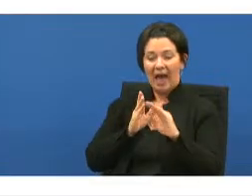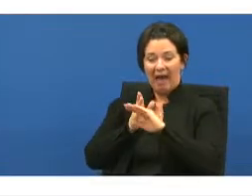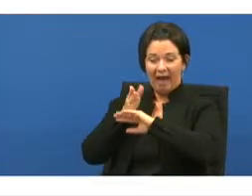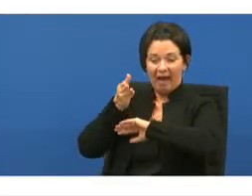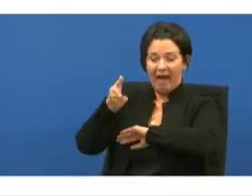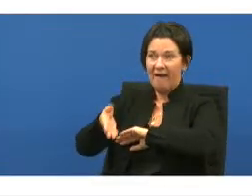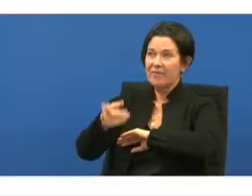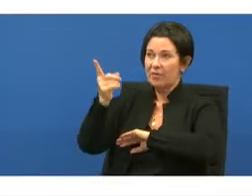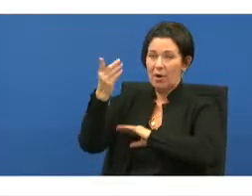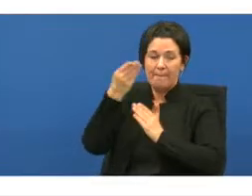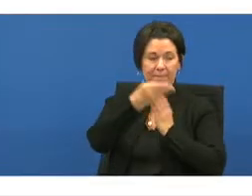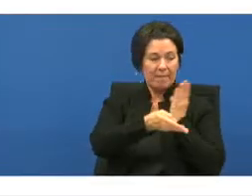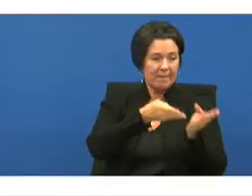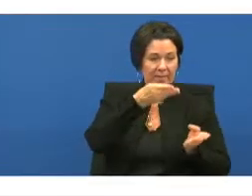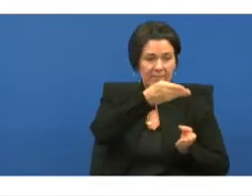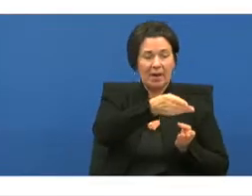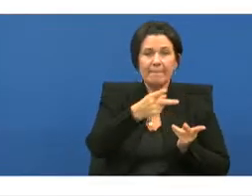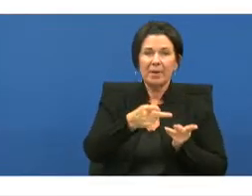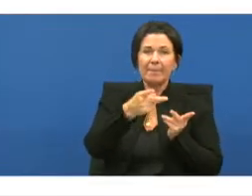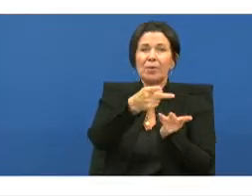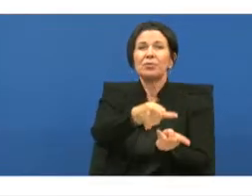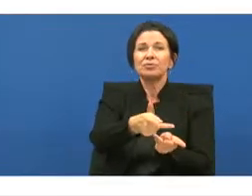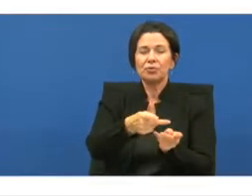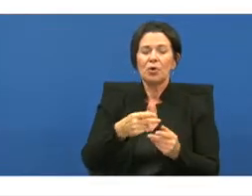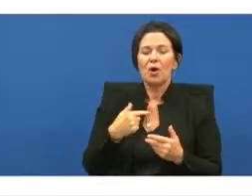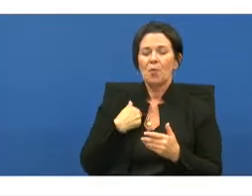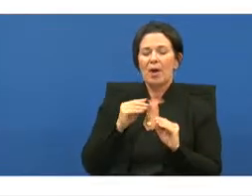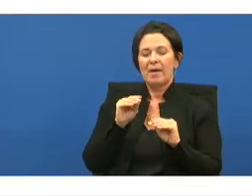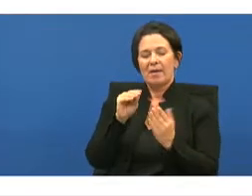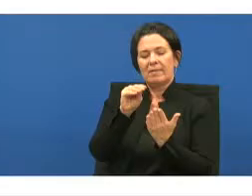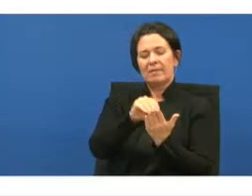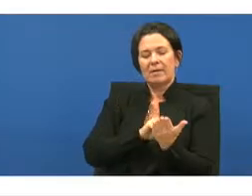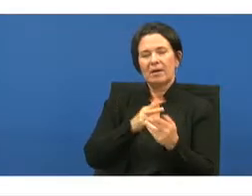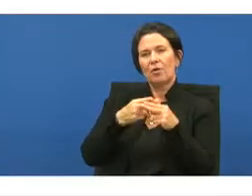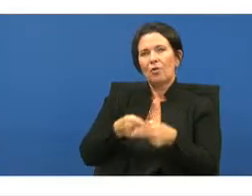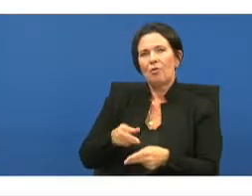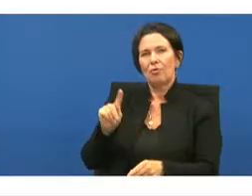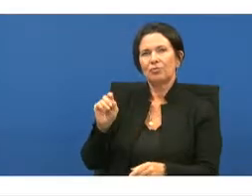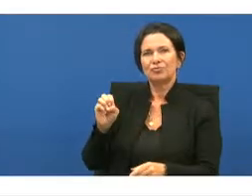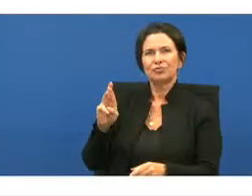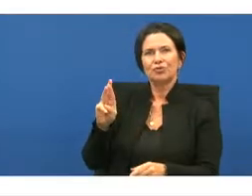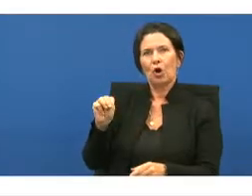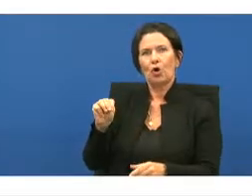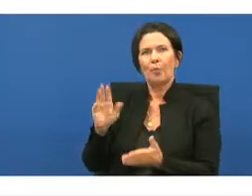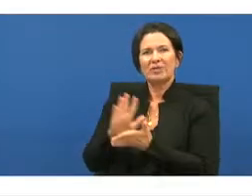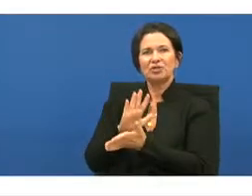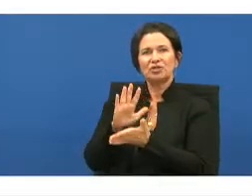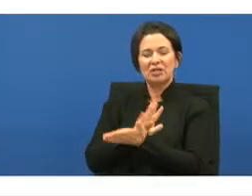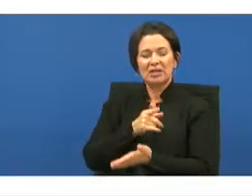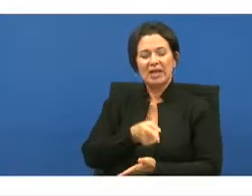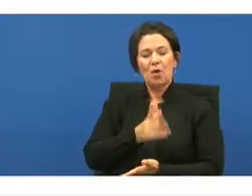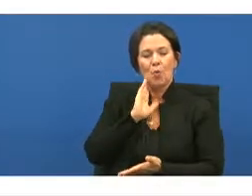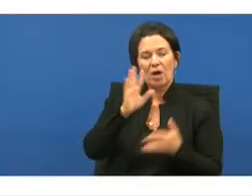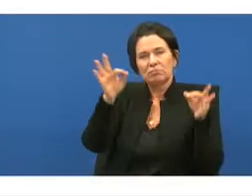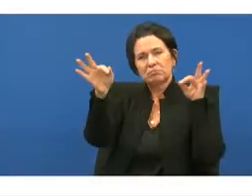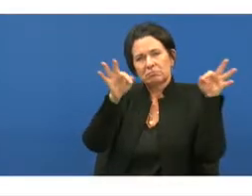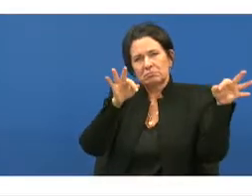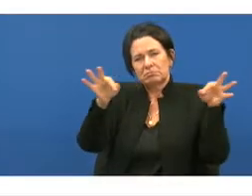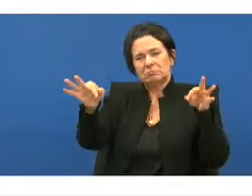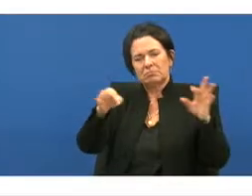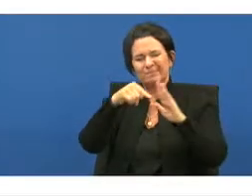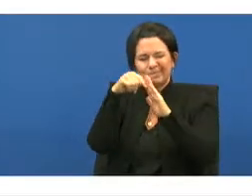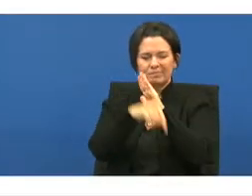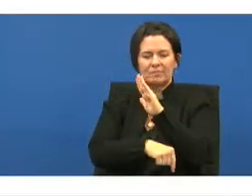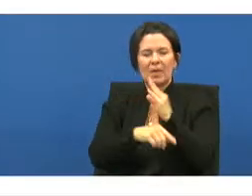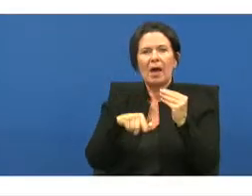proposals are reviewed, it's about putting together a term sheet which is going to define broadly what the financial parameters of the deal would be, and